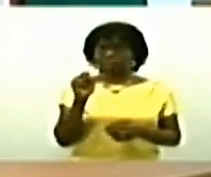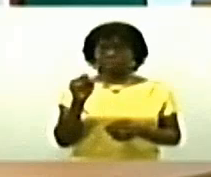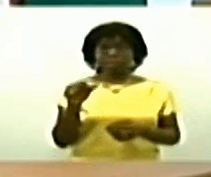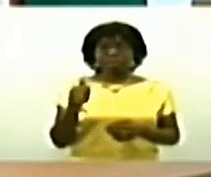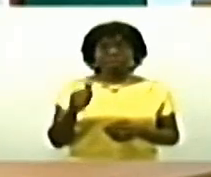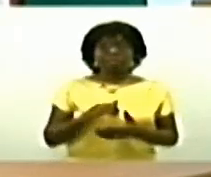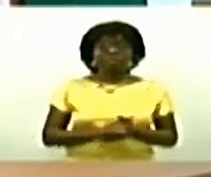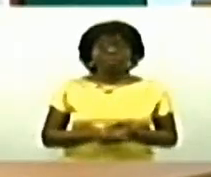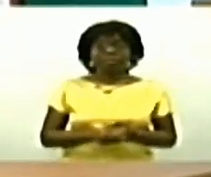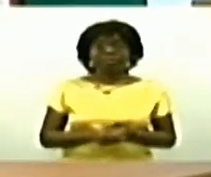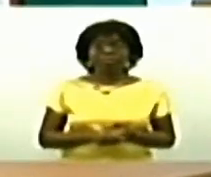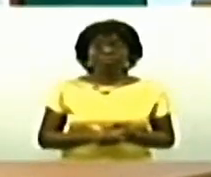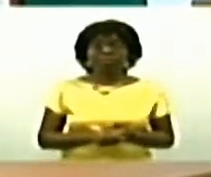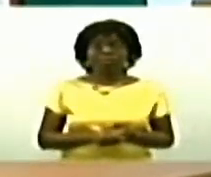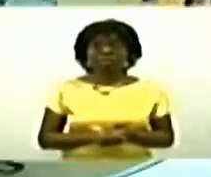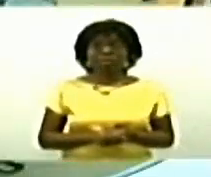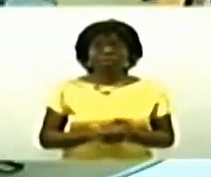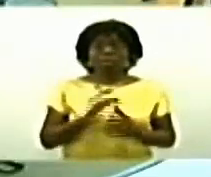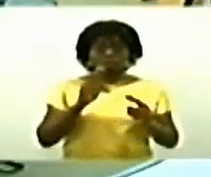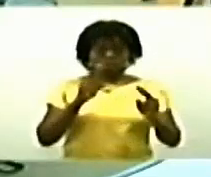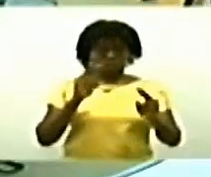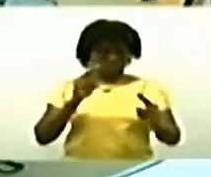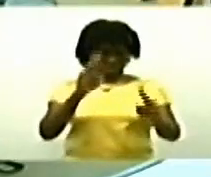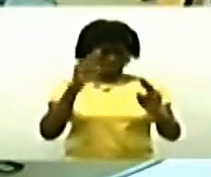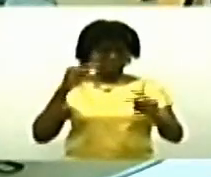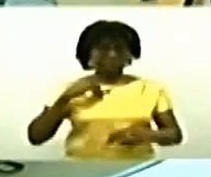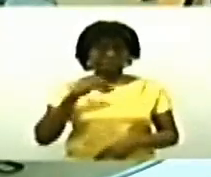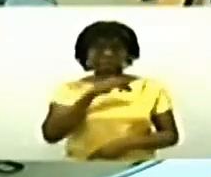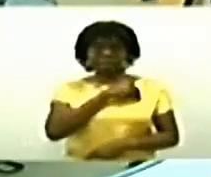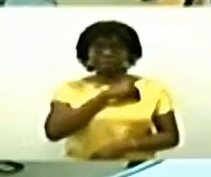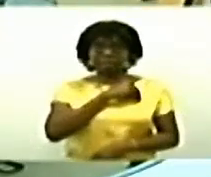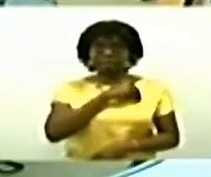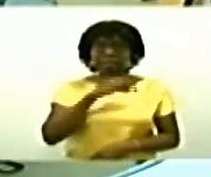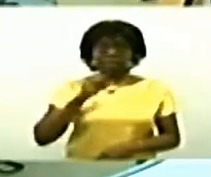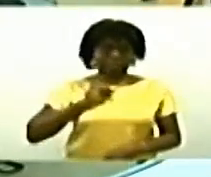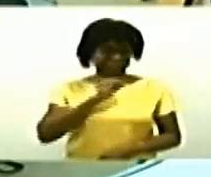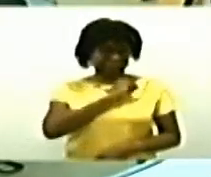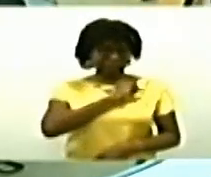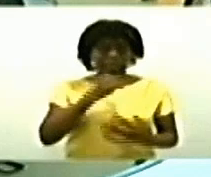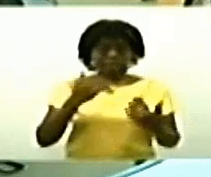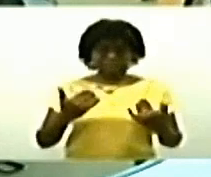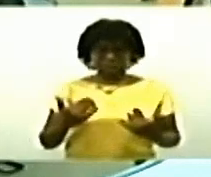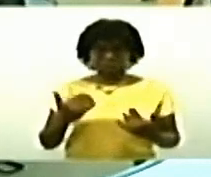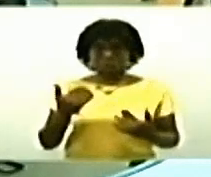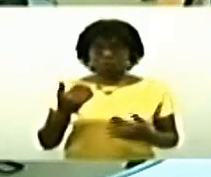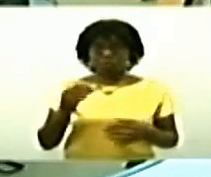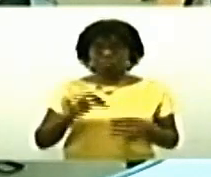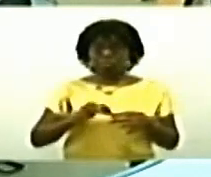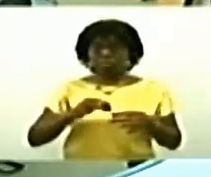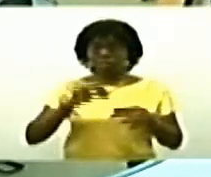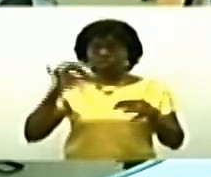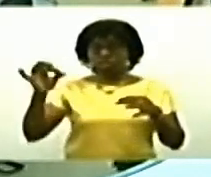Honorable members, the Senate now stands adjourned, sine die.